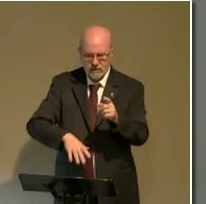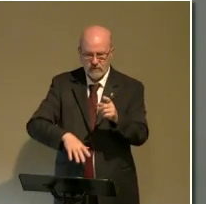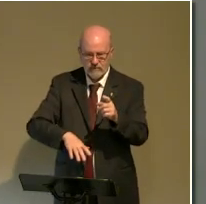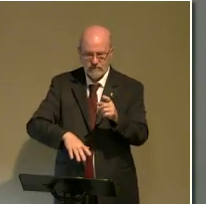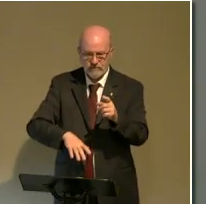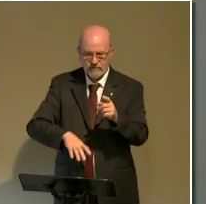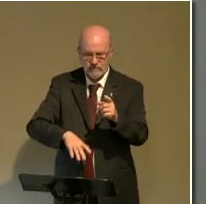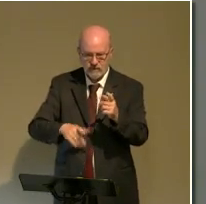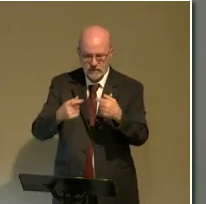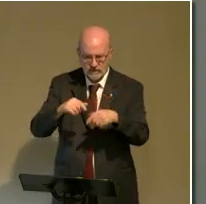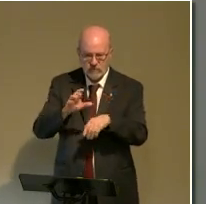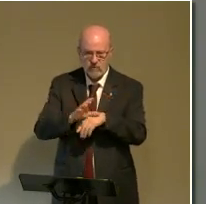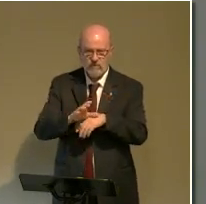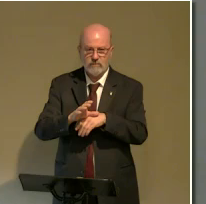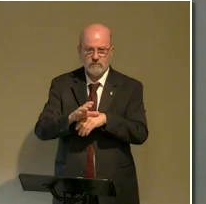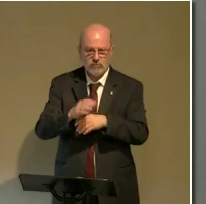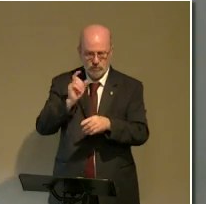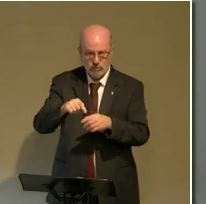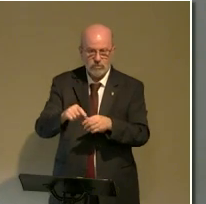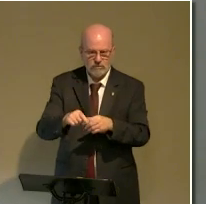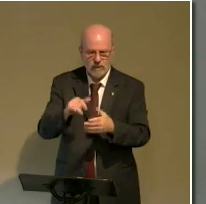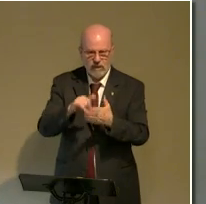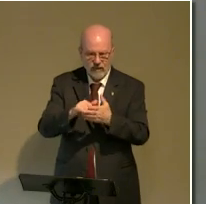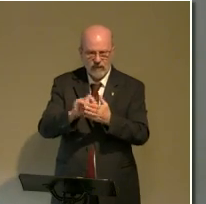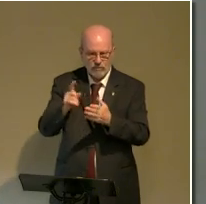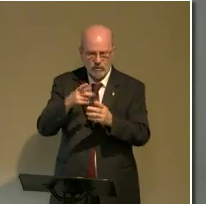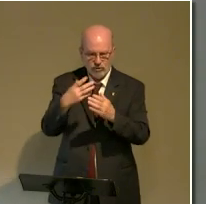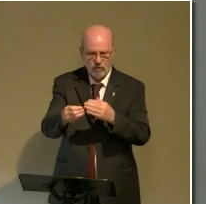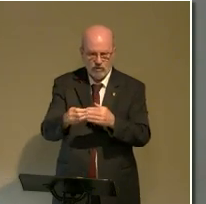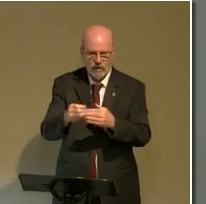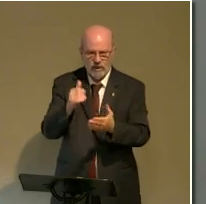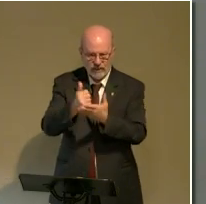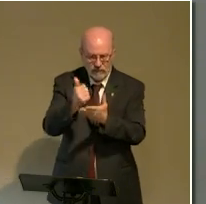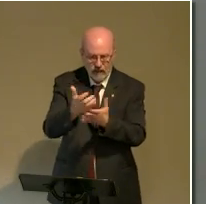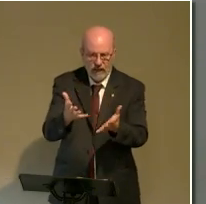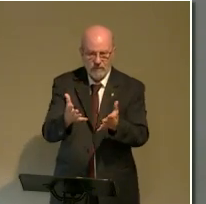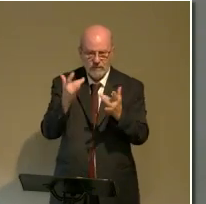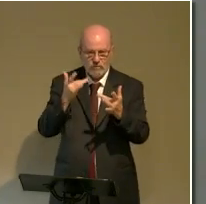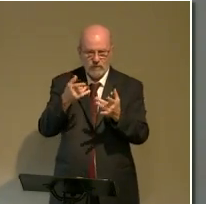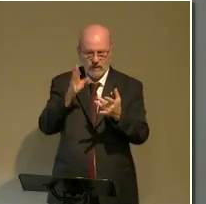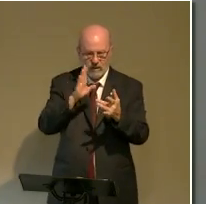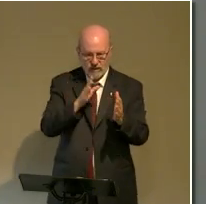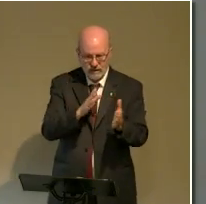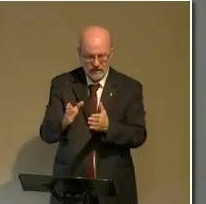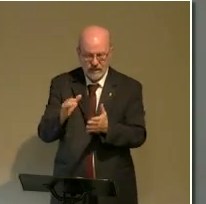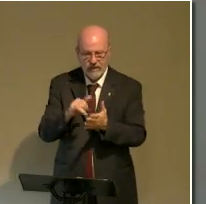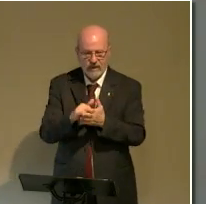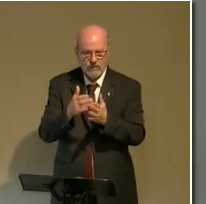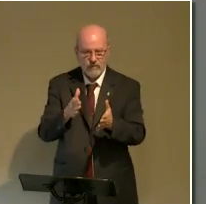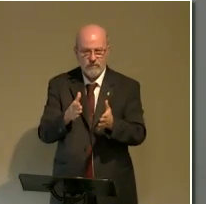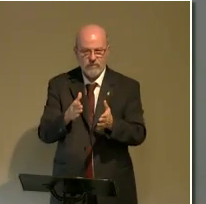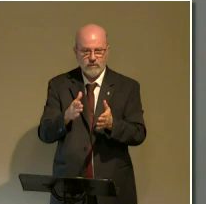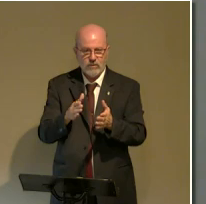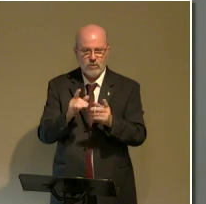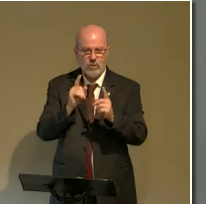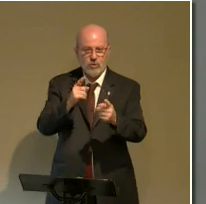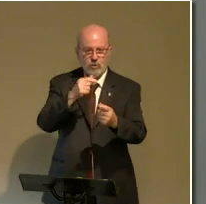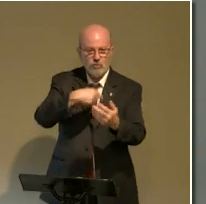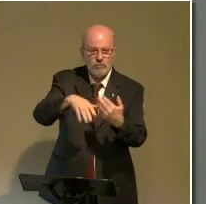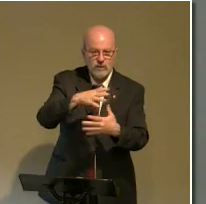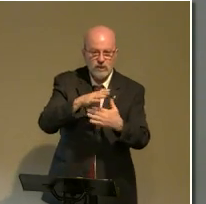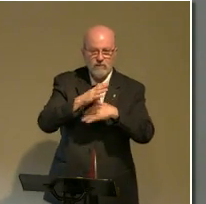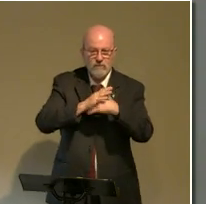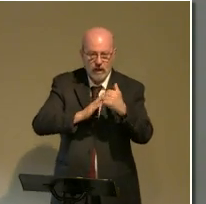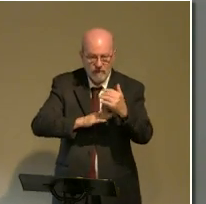brothers and sisters in Christ. Okay? That's who you should go to. This is why God designed it like that. Go to each other for